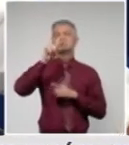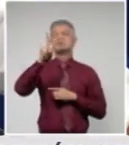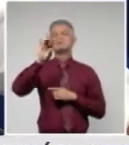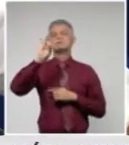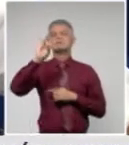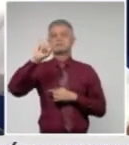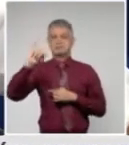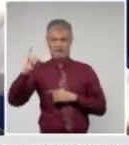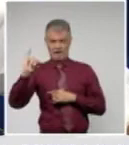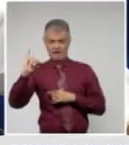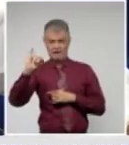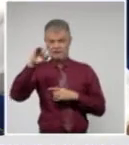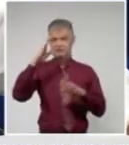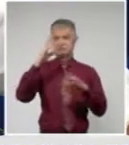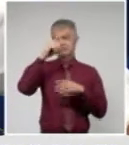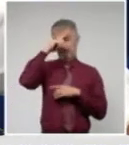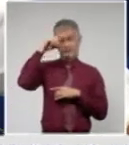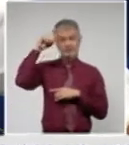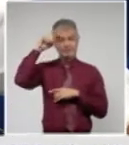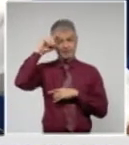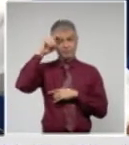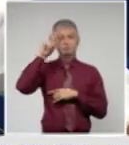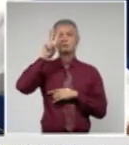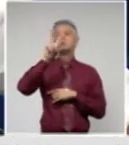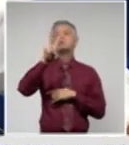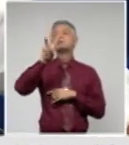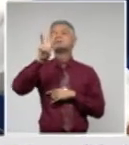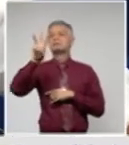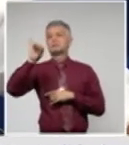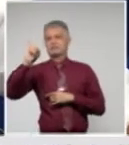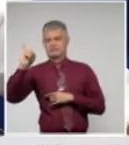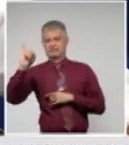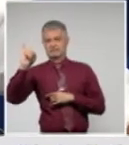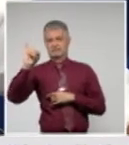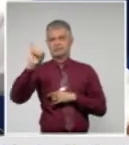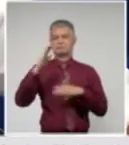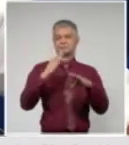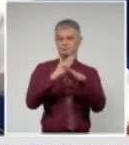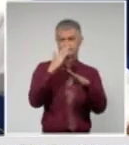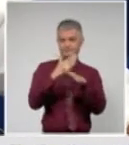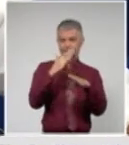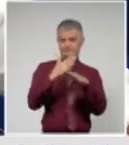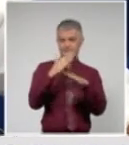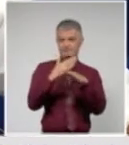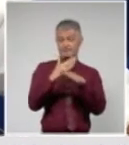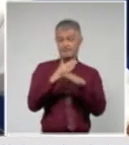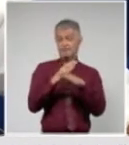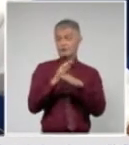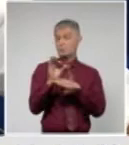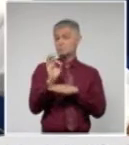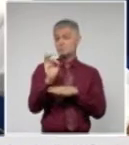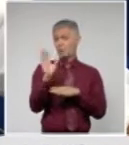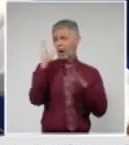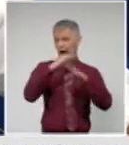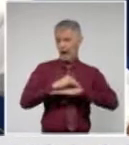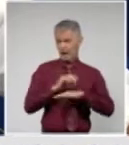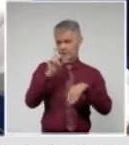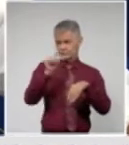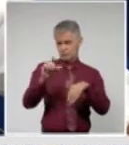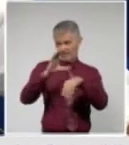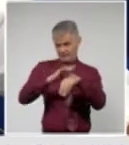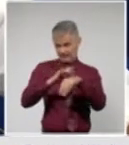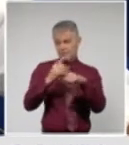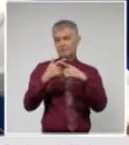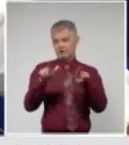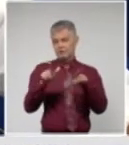de Cuba 249, and so on and so forth from all of the country's provinces, from all of